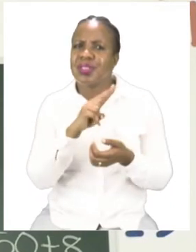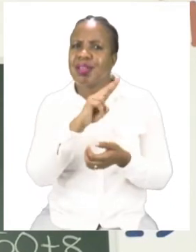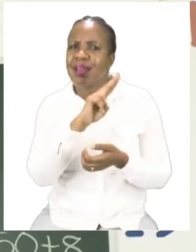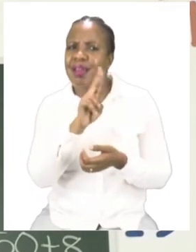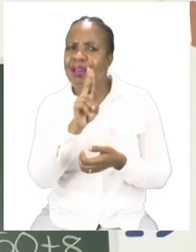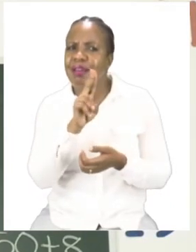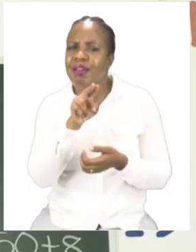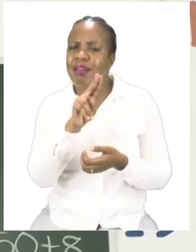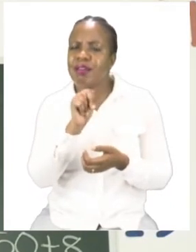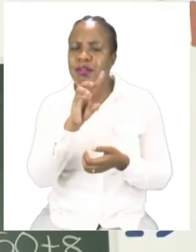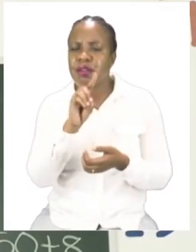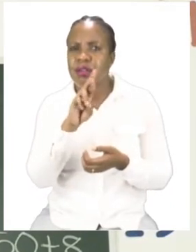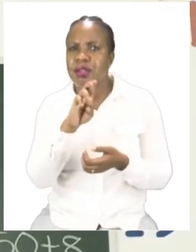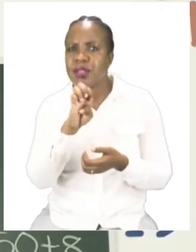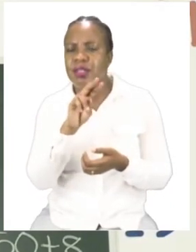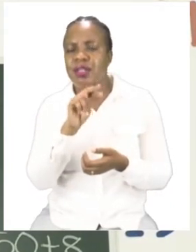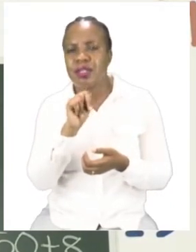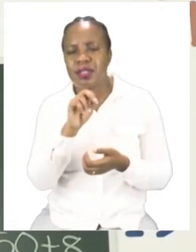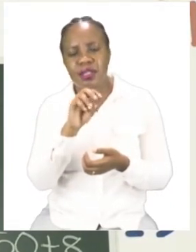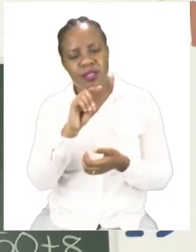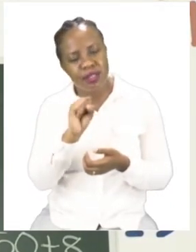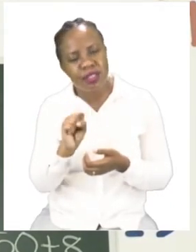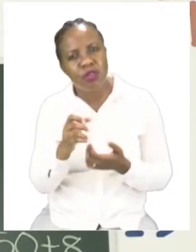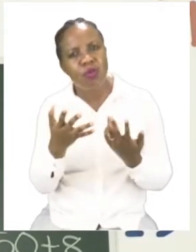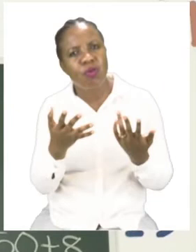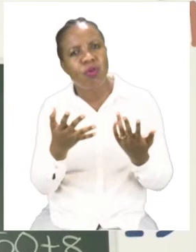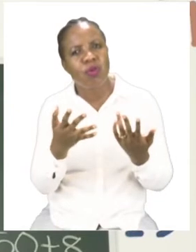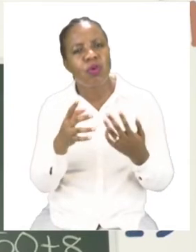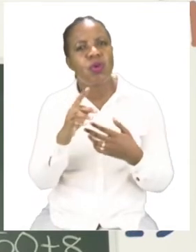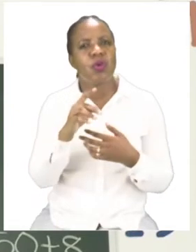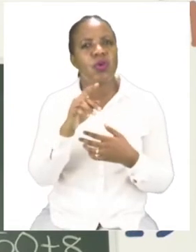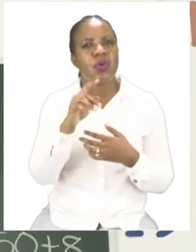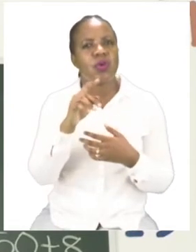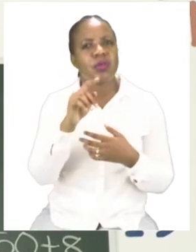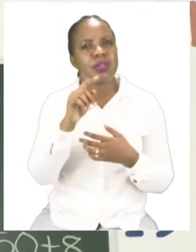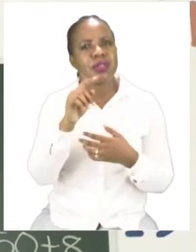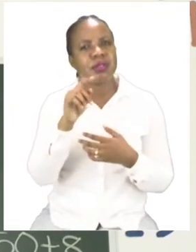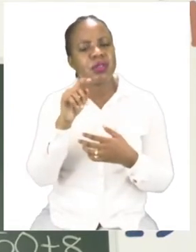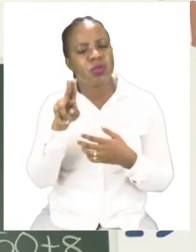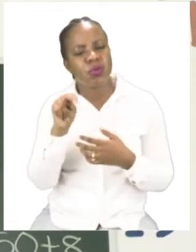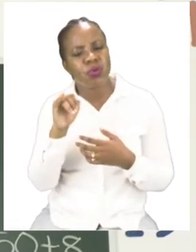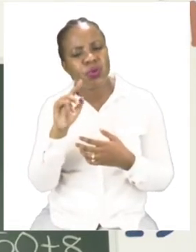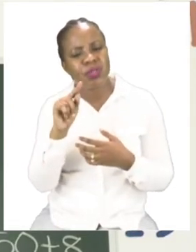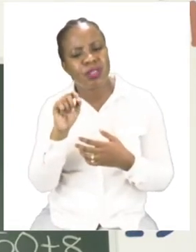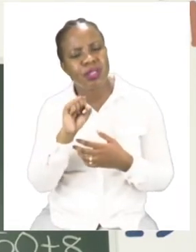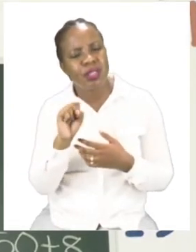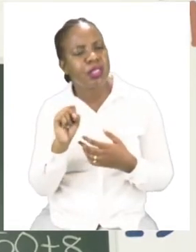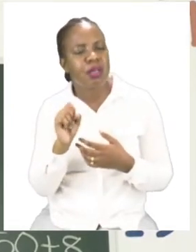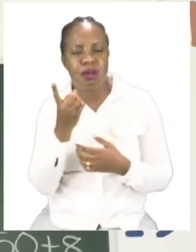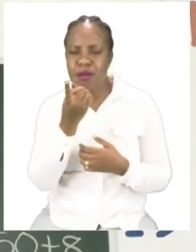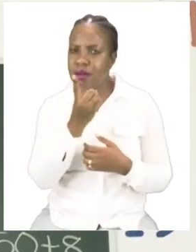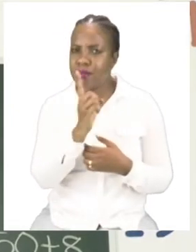hundreds? No. Is it sitting under units? No. It is